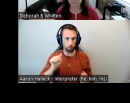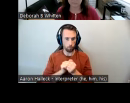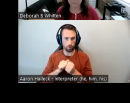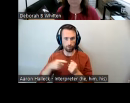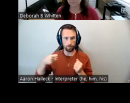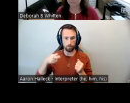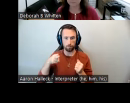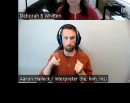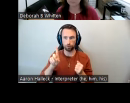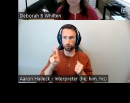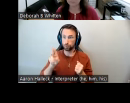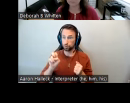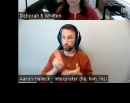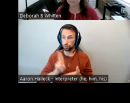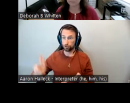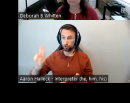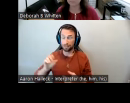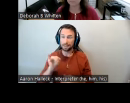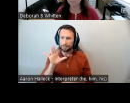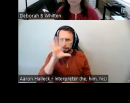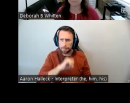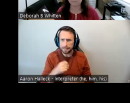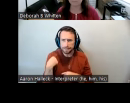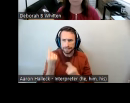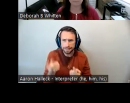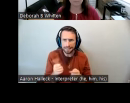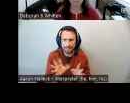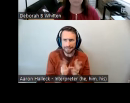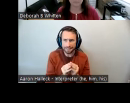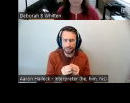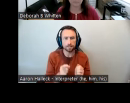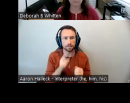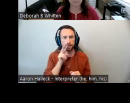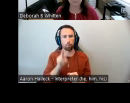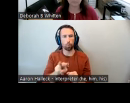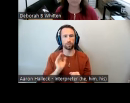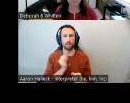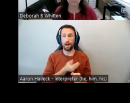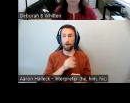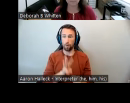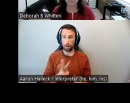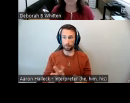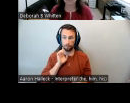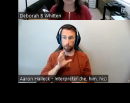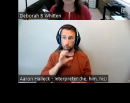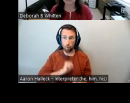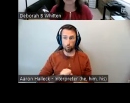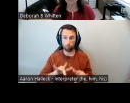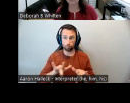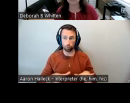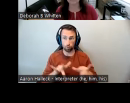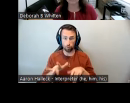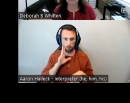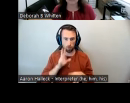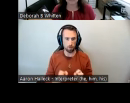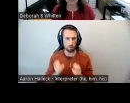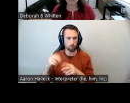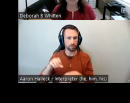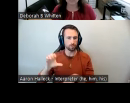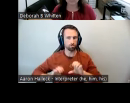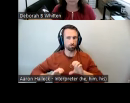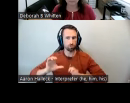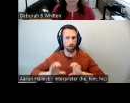you missed any of our sessions, check out the ITSM website for past recordings. I'm going to go ahead and pop the link in the chat so you can access that